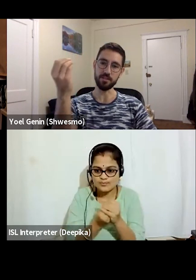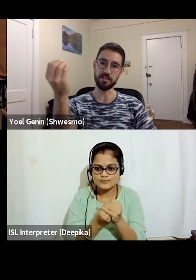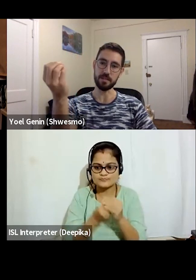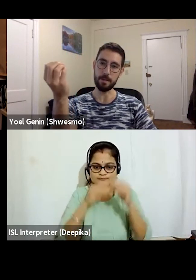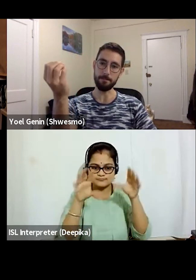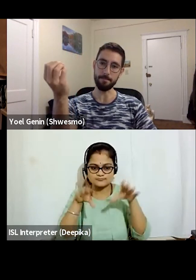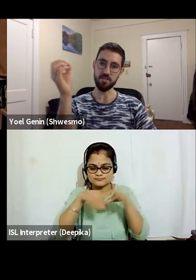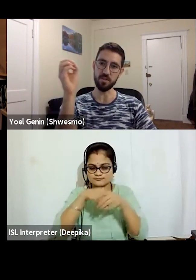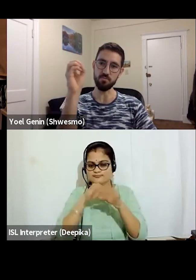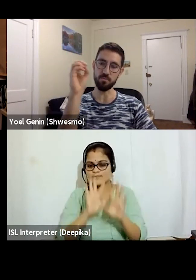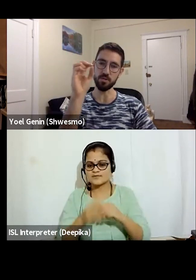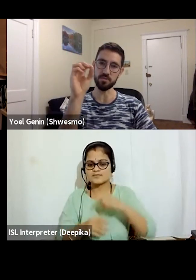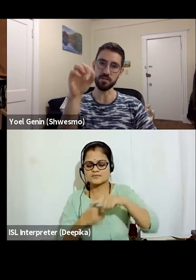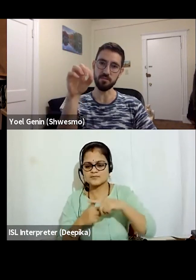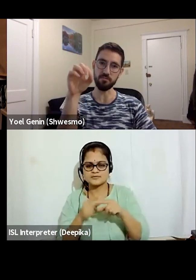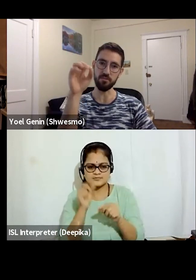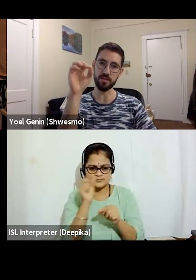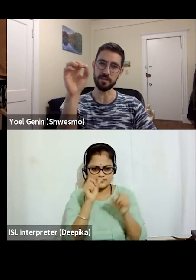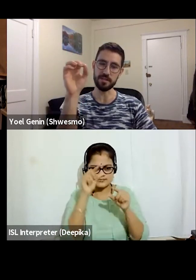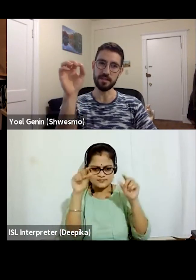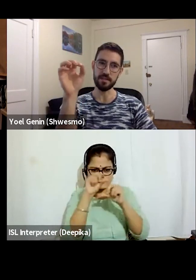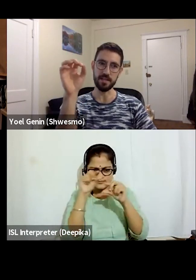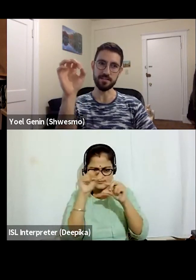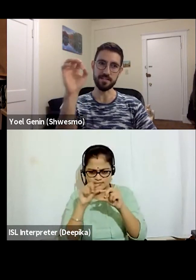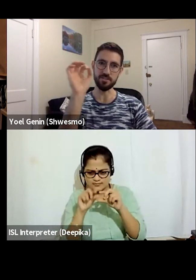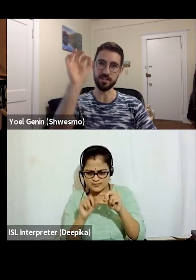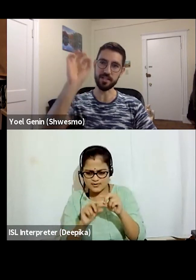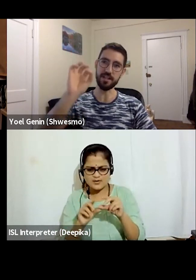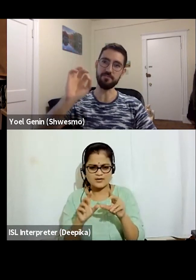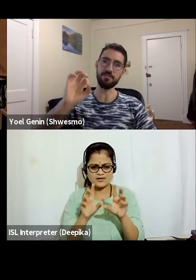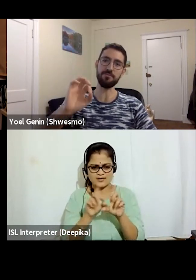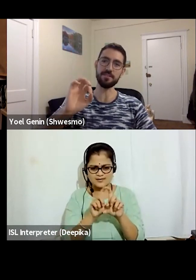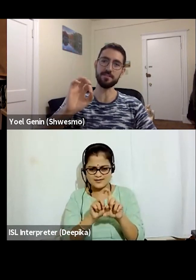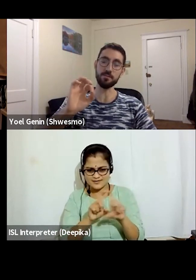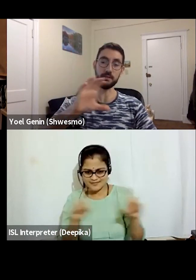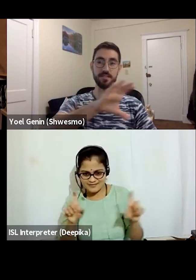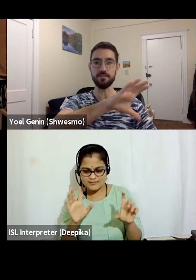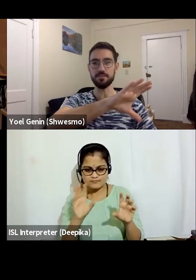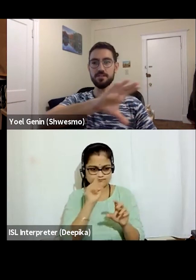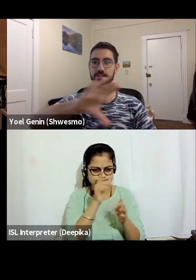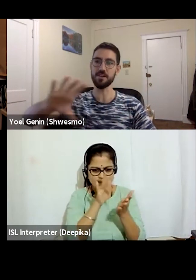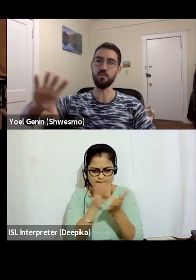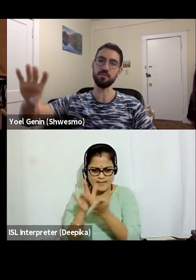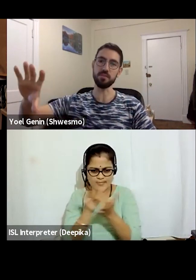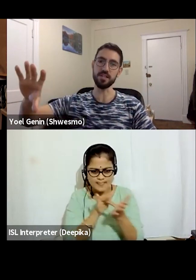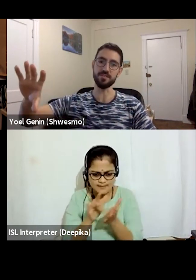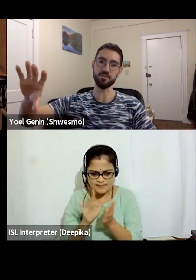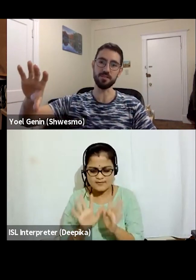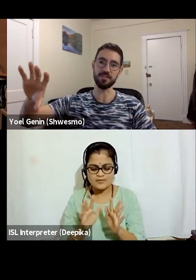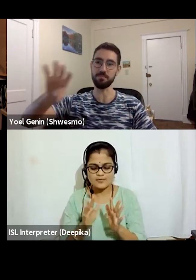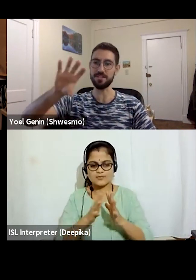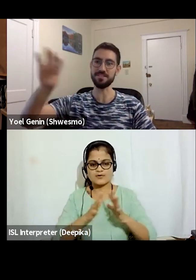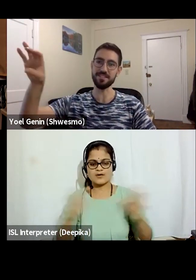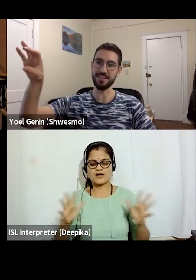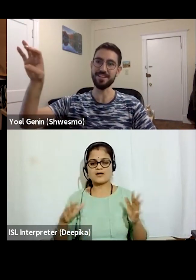and really, I think you put it together very nicely and gently. Kind of everything fits in its own place, and eventually sounds like one big